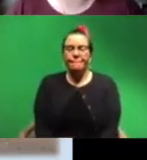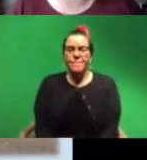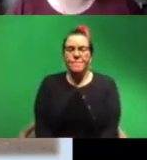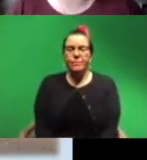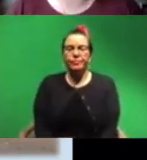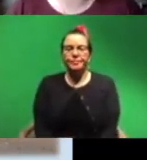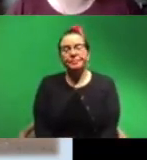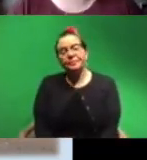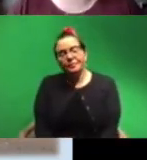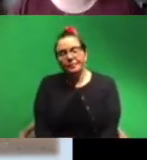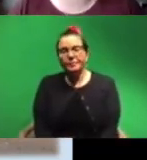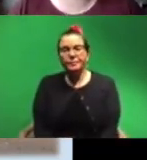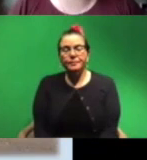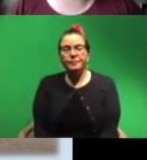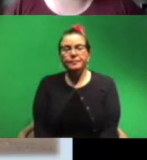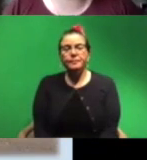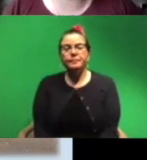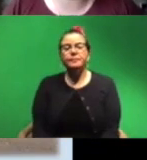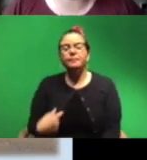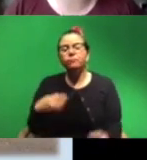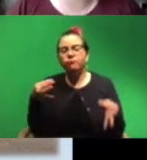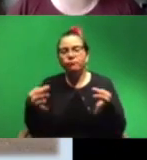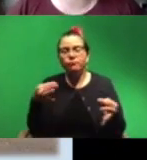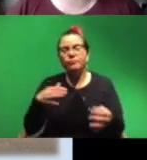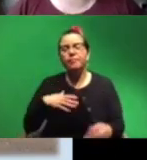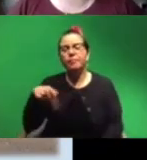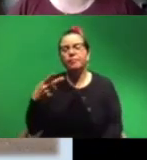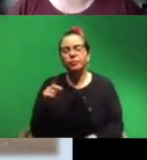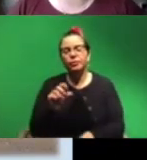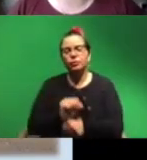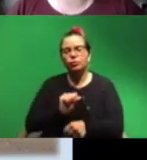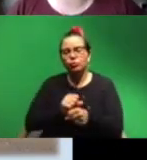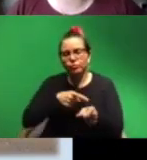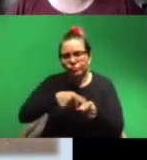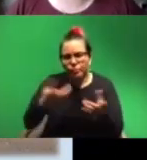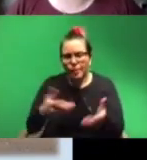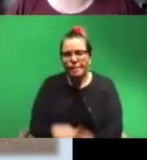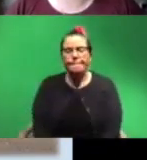Yeah. And so I'll run you through kind of a bit of the PhD work that I've been doing. And